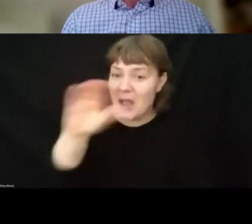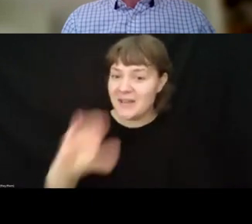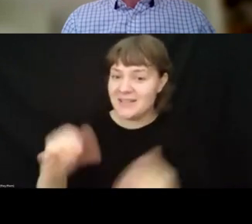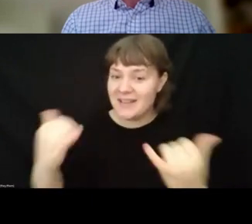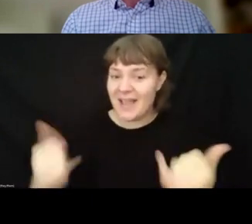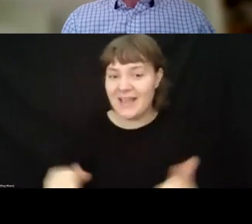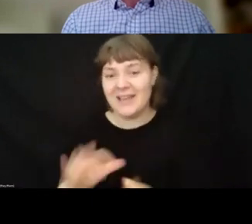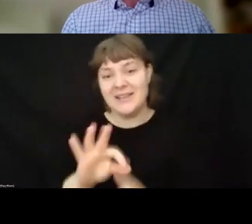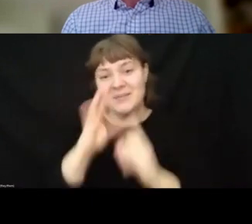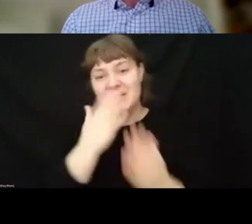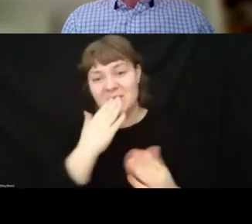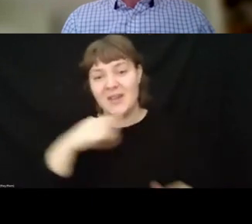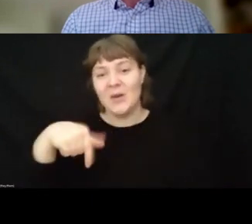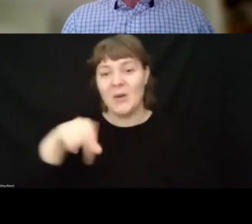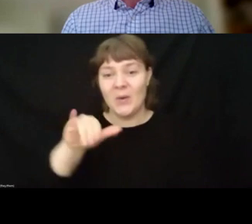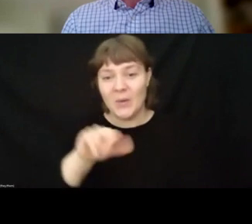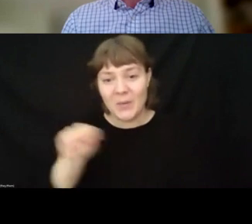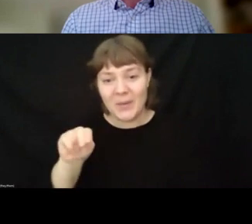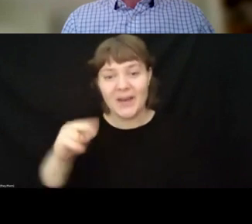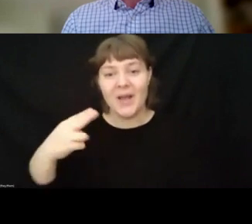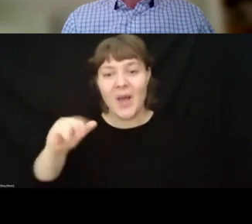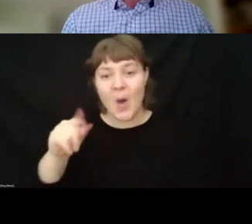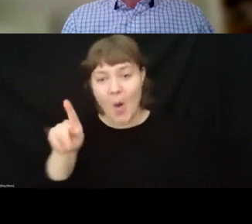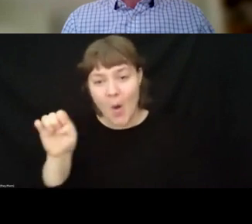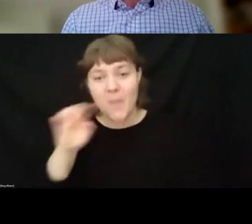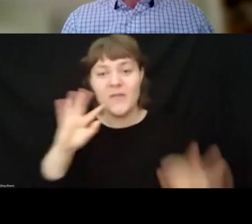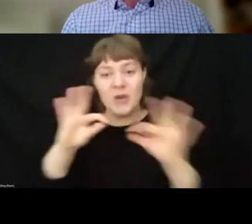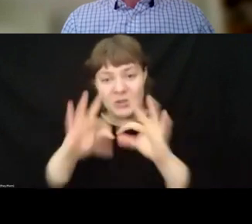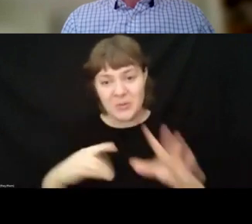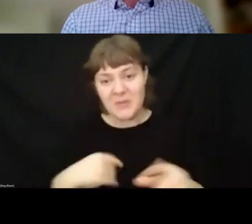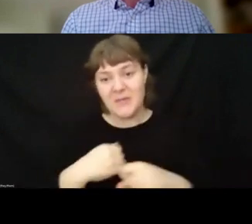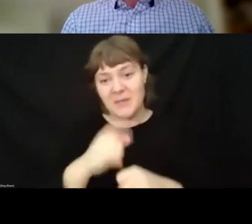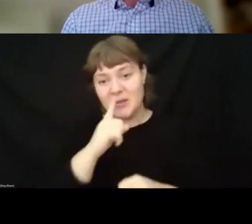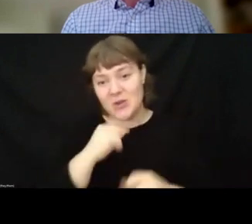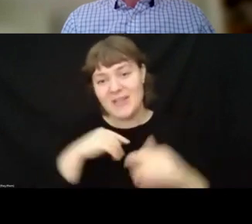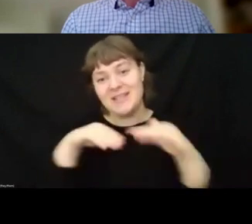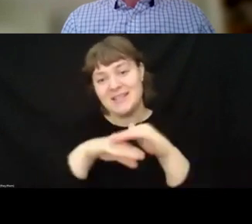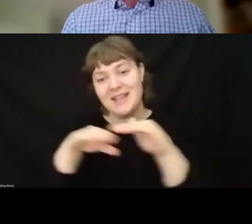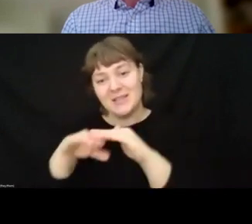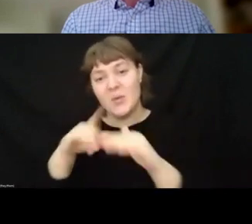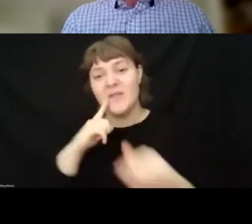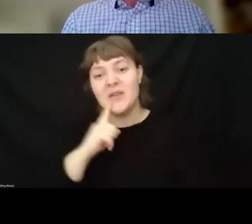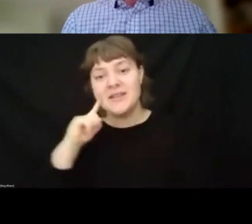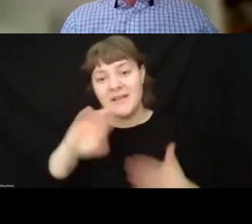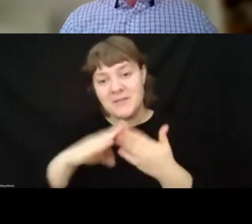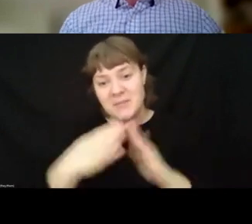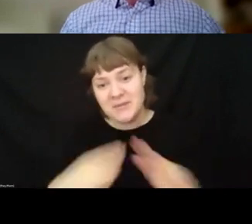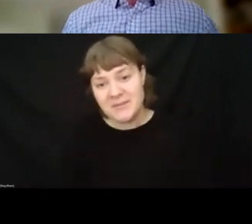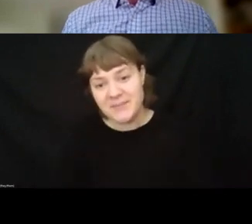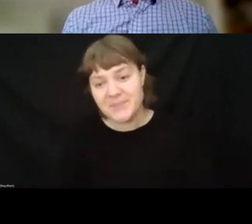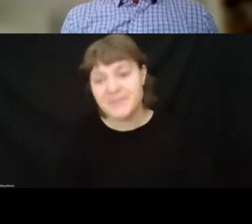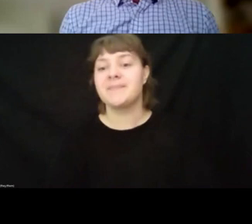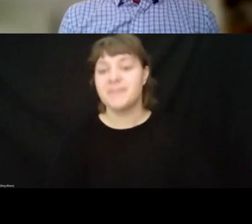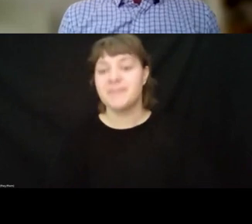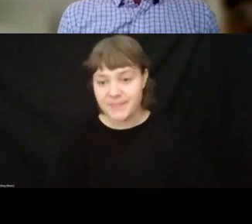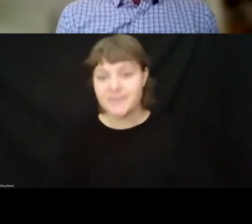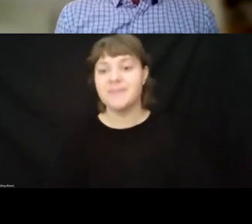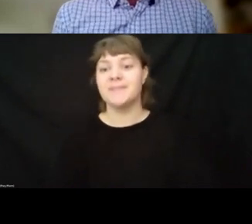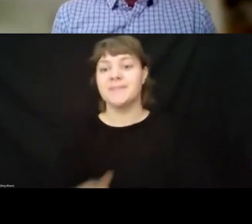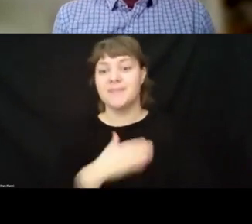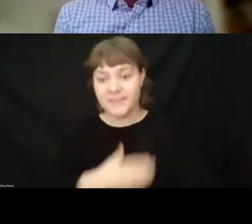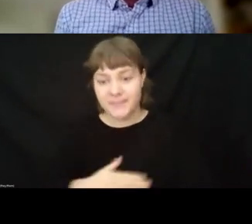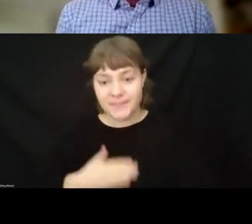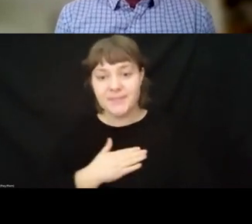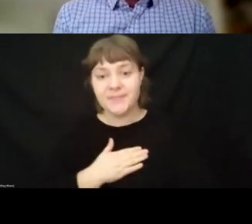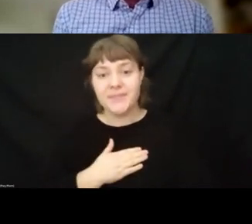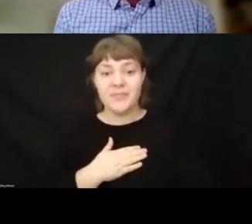thank you to Quinn and Hope, our interpreters, for making sure that this is accessible for our deaf community. Please be sure to follow or